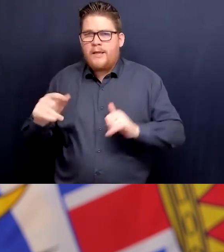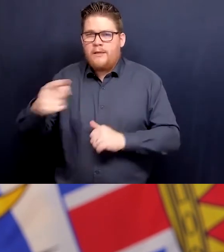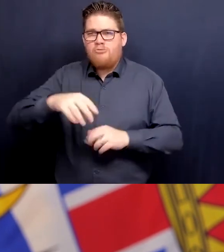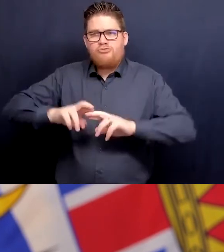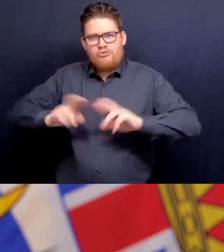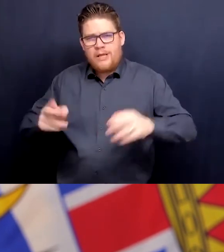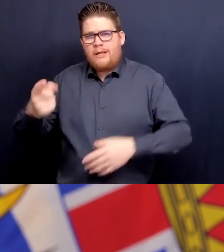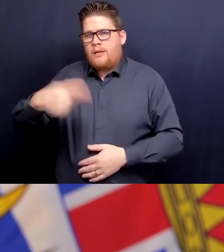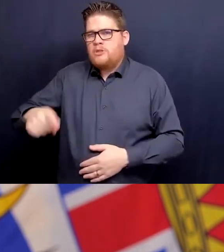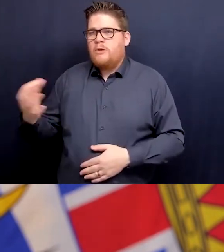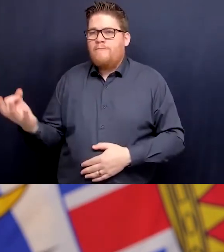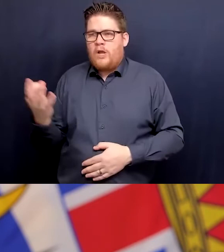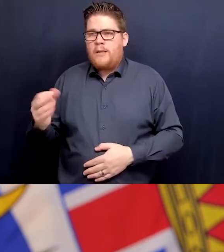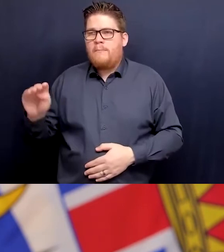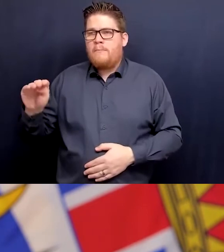the 18th.